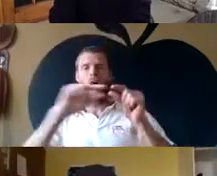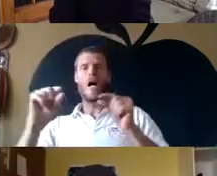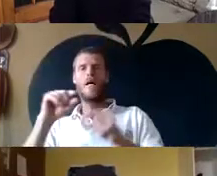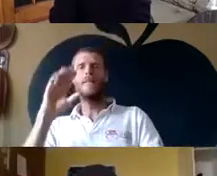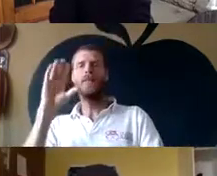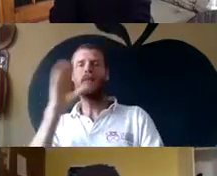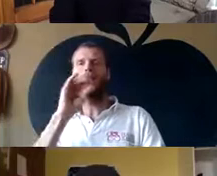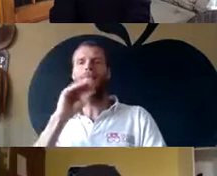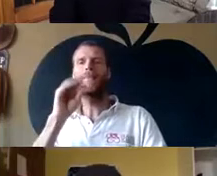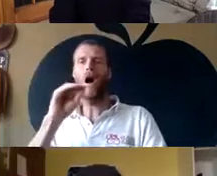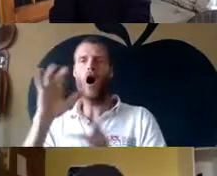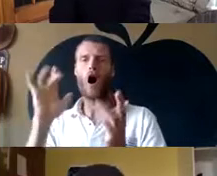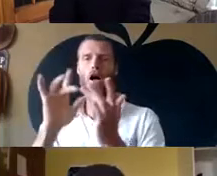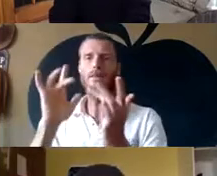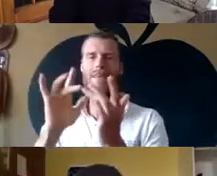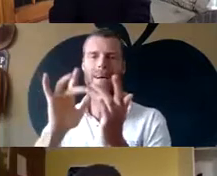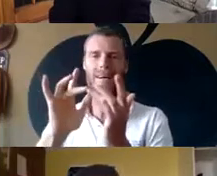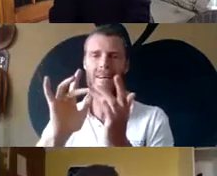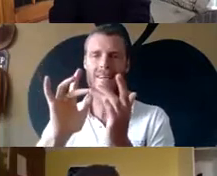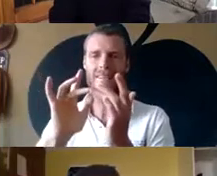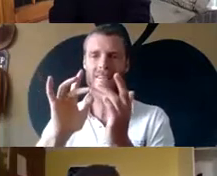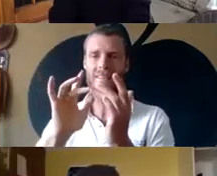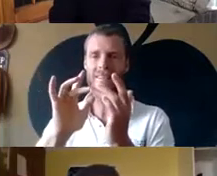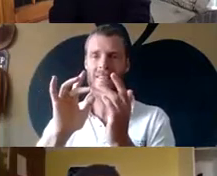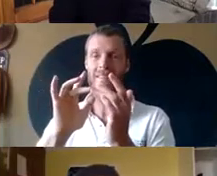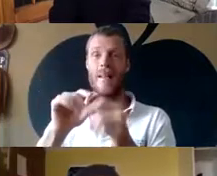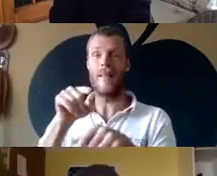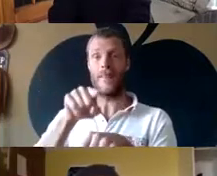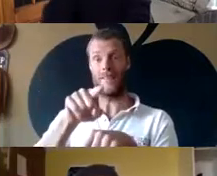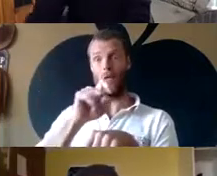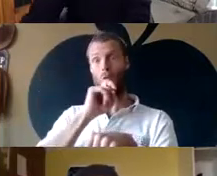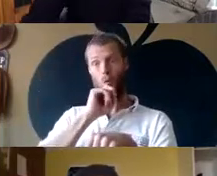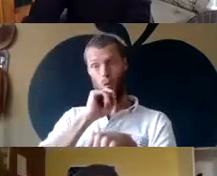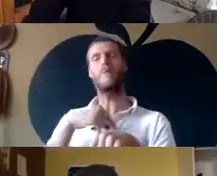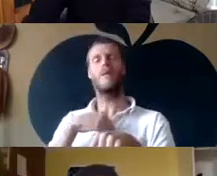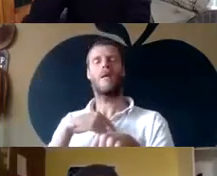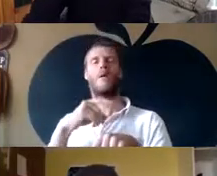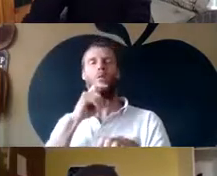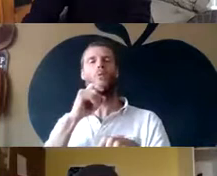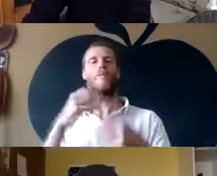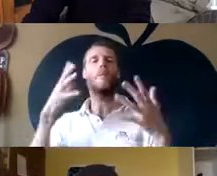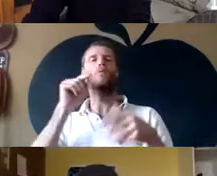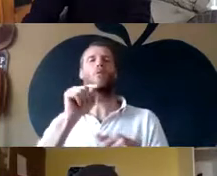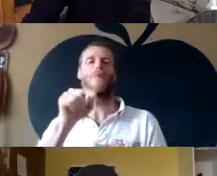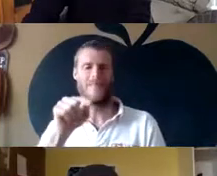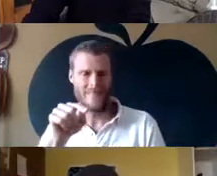there's an accessibility function within the settings, and you will have to click on